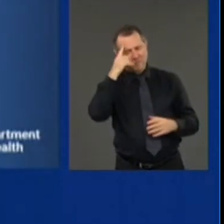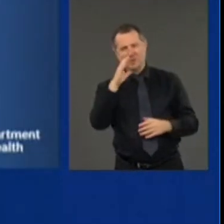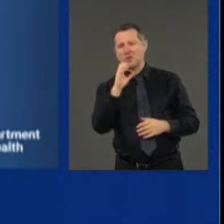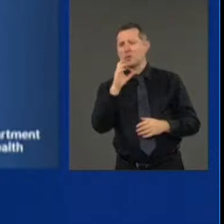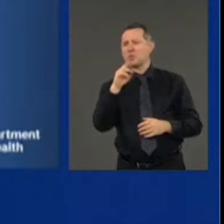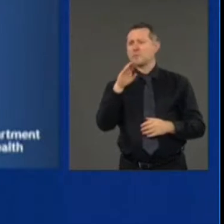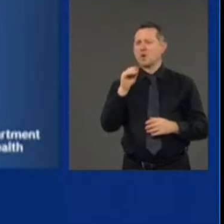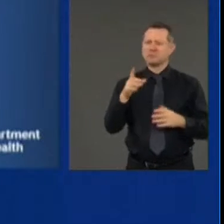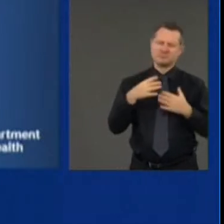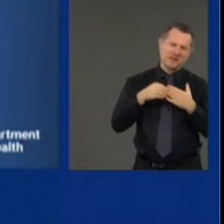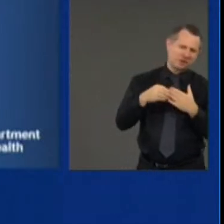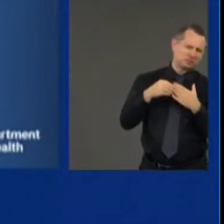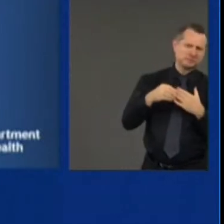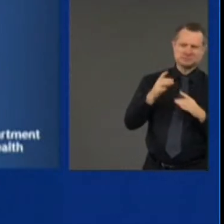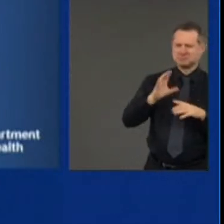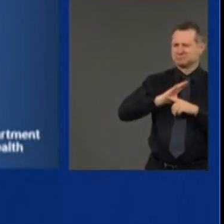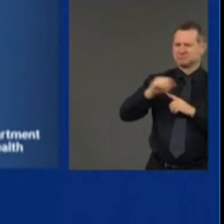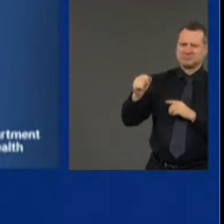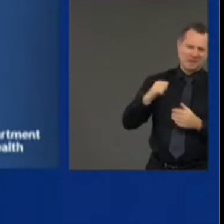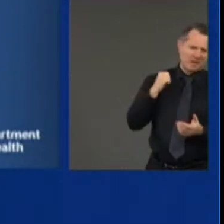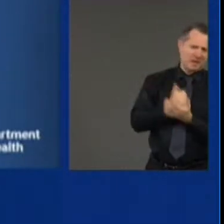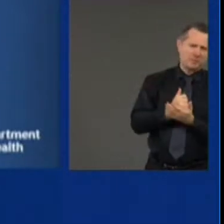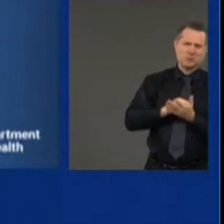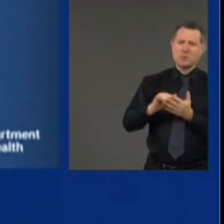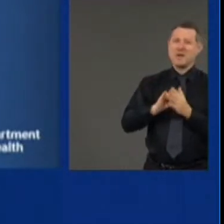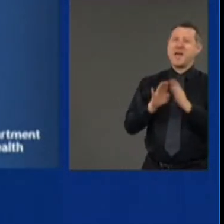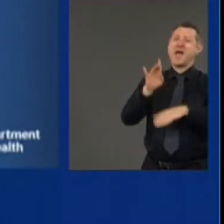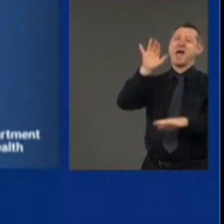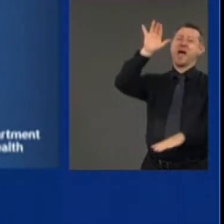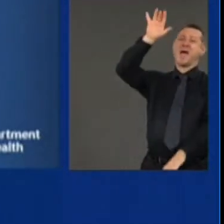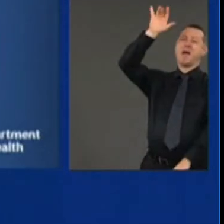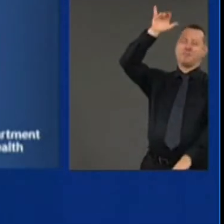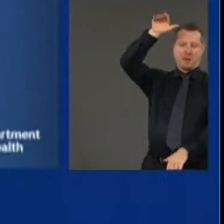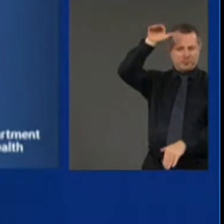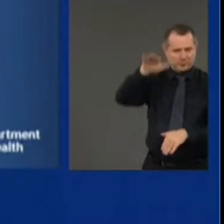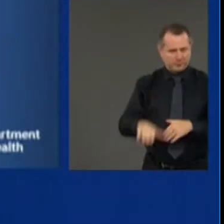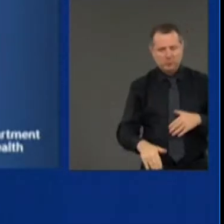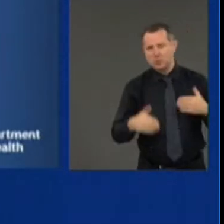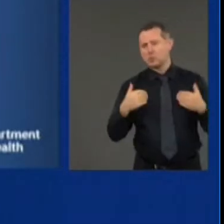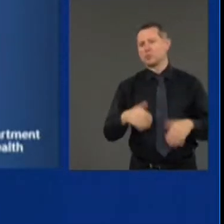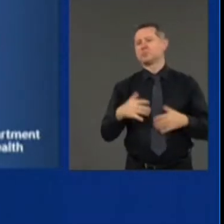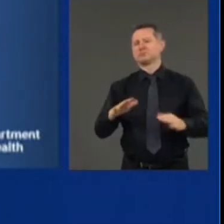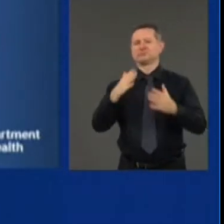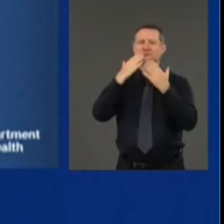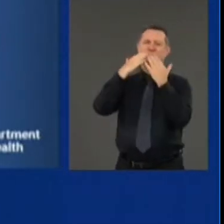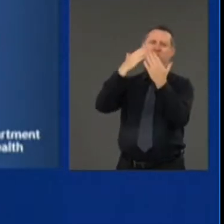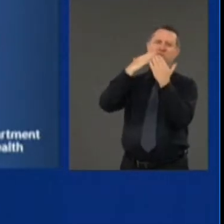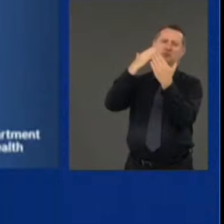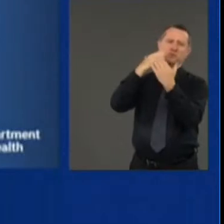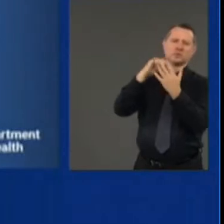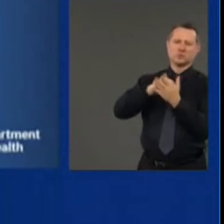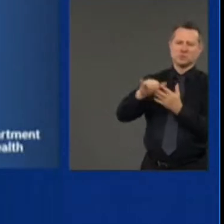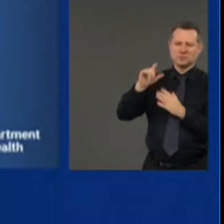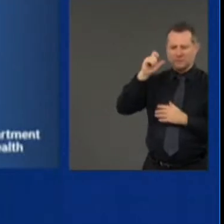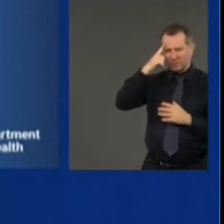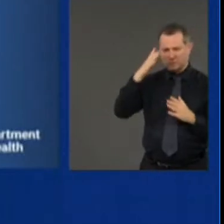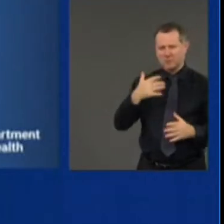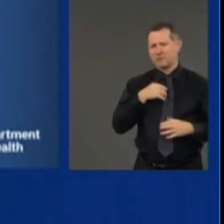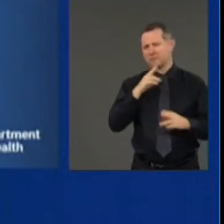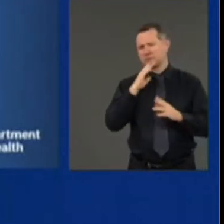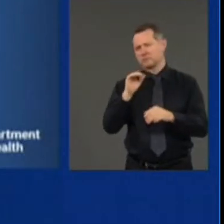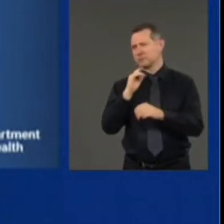tide in New York and changing the numbers and giving us the numbers that we have today. It is a privilege and honor to work for